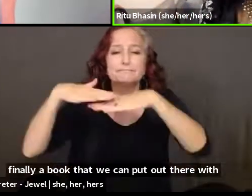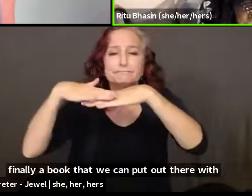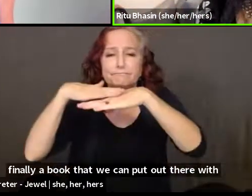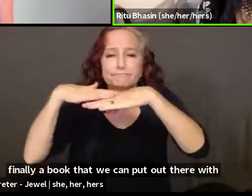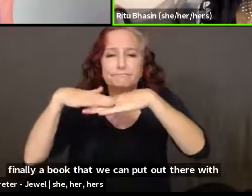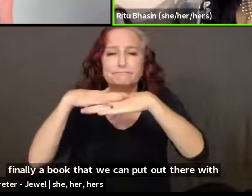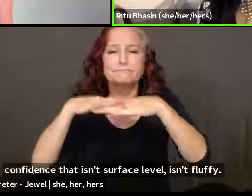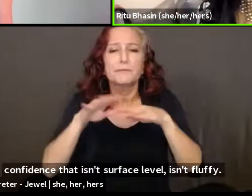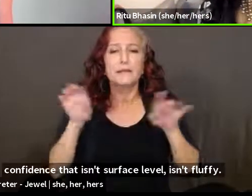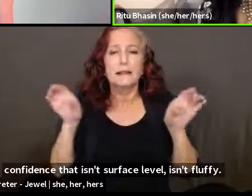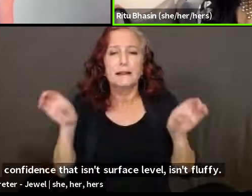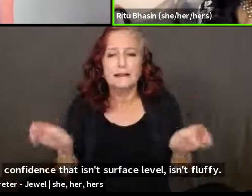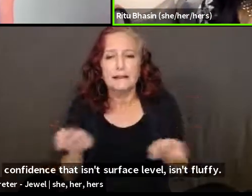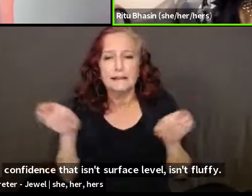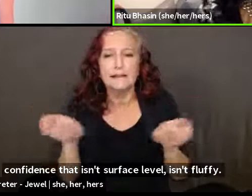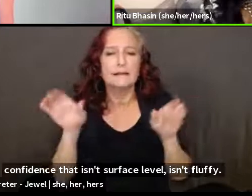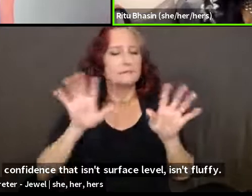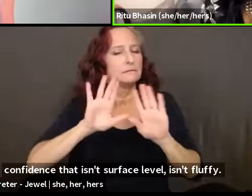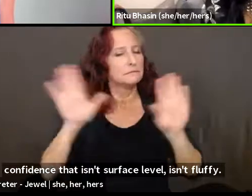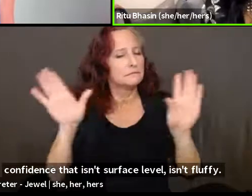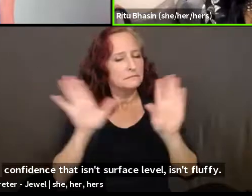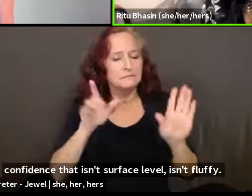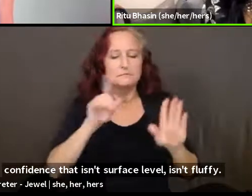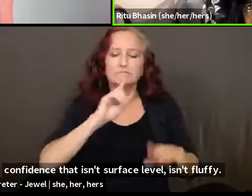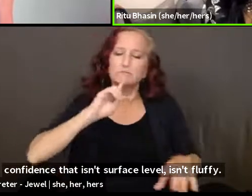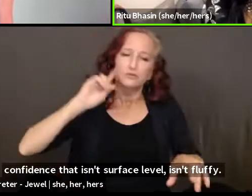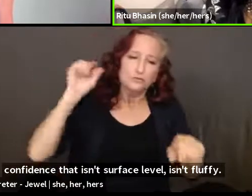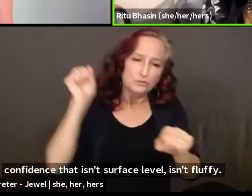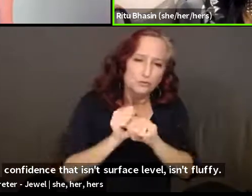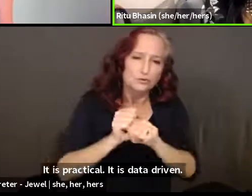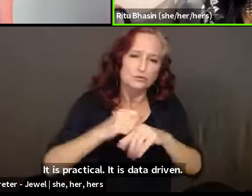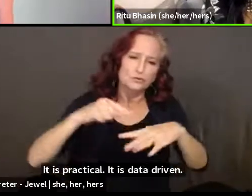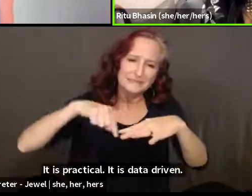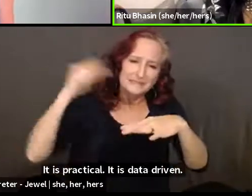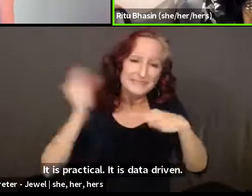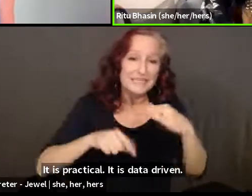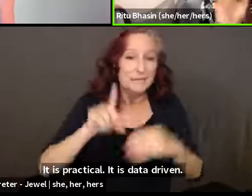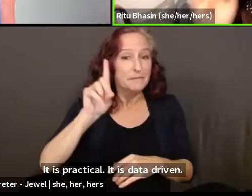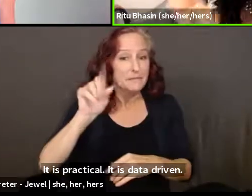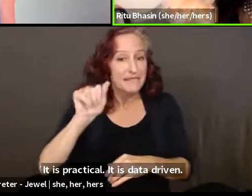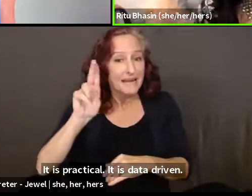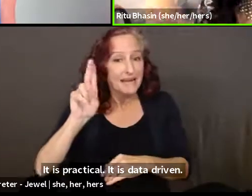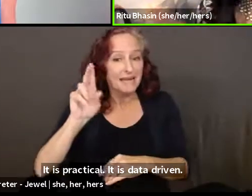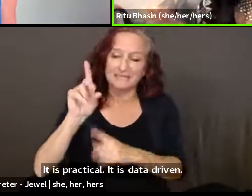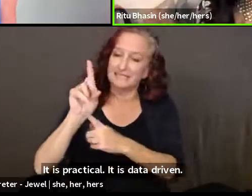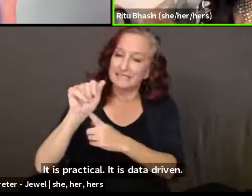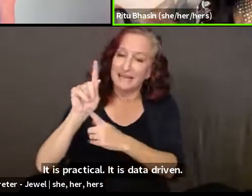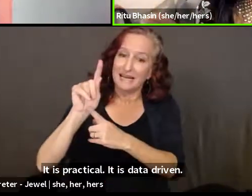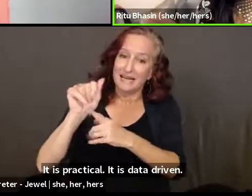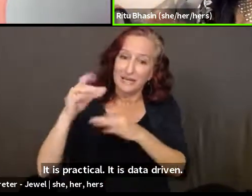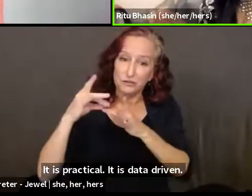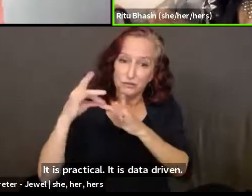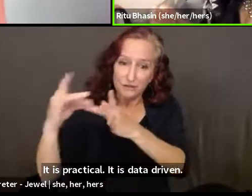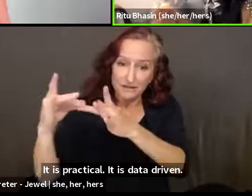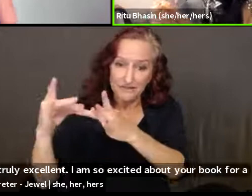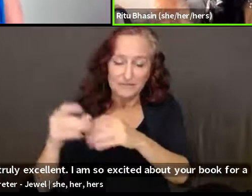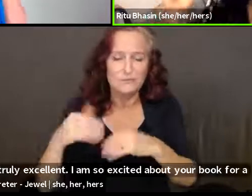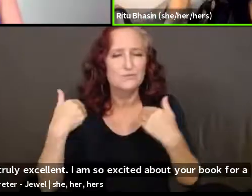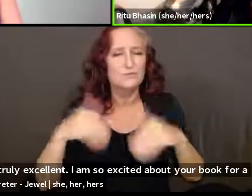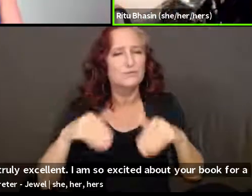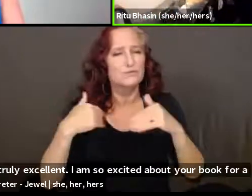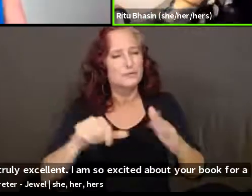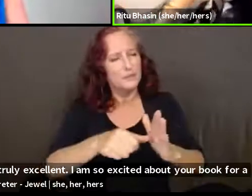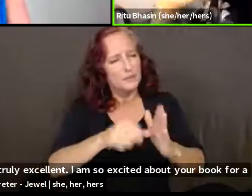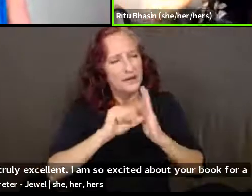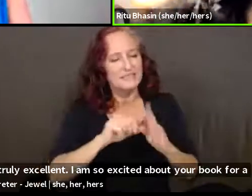driven. It's truly excellent. I'm so excited about your book for myriad reasons. Okay, one fun thing that I want to talk about before we turn to the